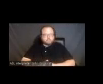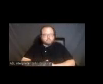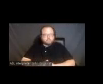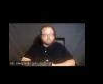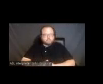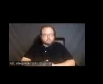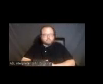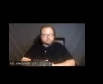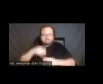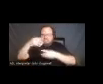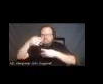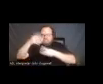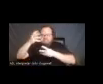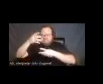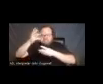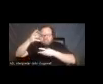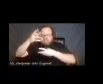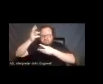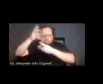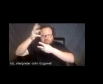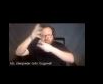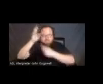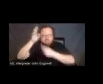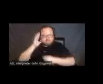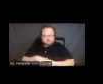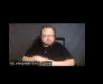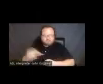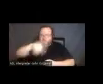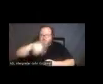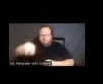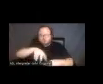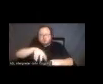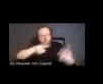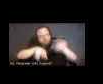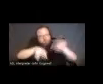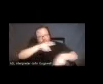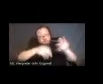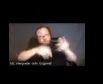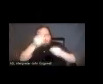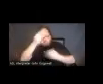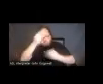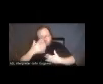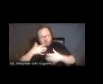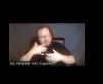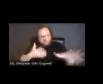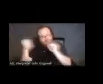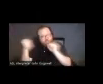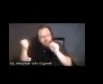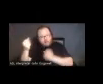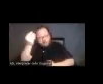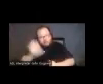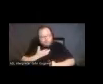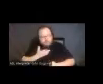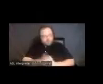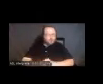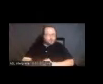I'll just scroll down this and you all can just look it over. Let me know if I'm going too fast.